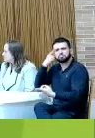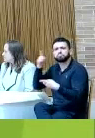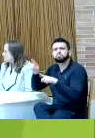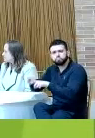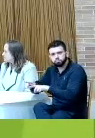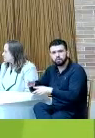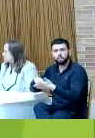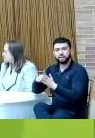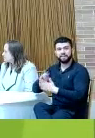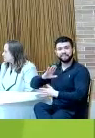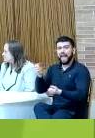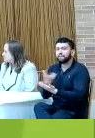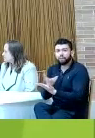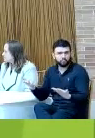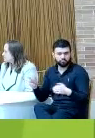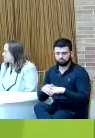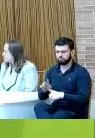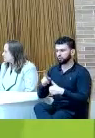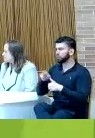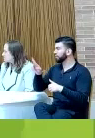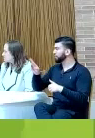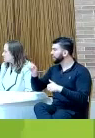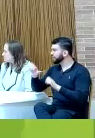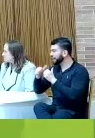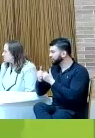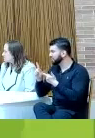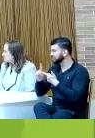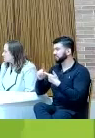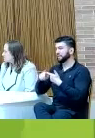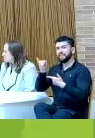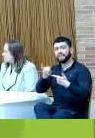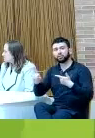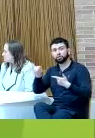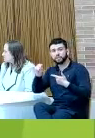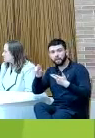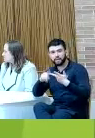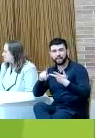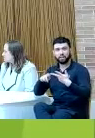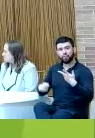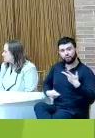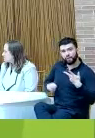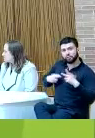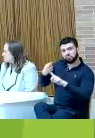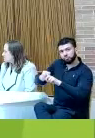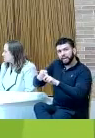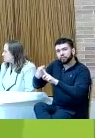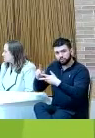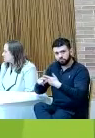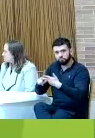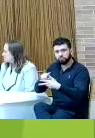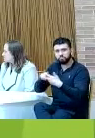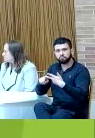realtor insurance company um the the potential renters can can reach a point where for housing